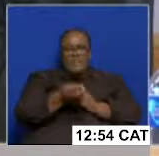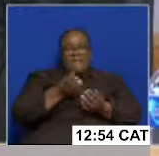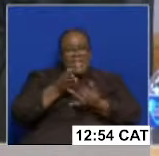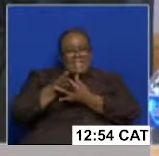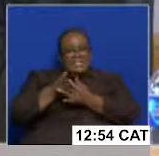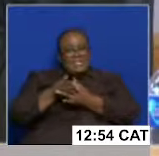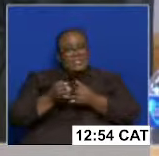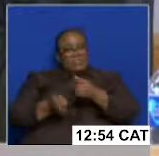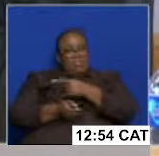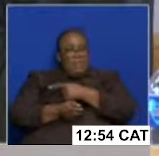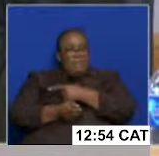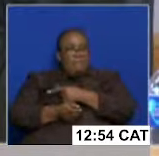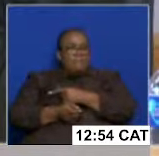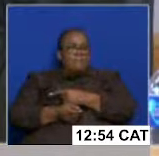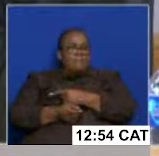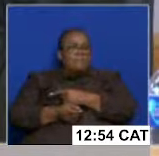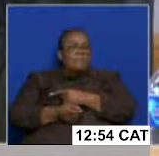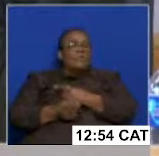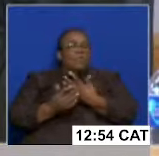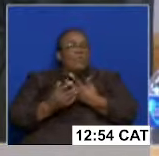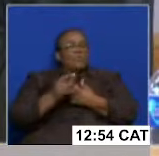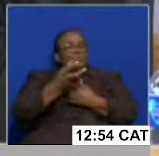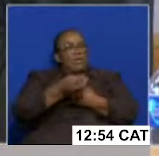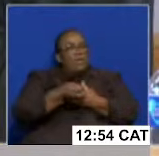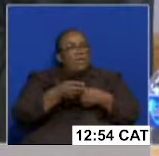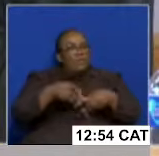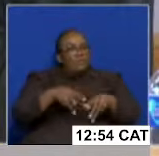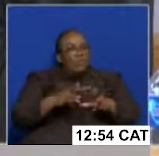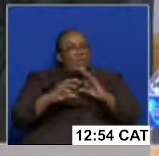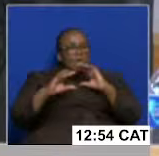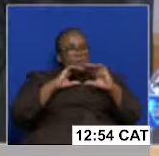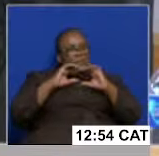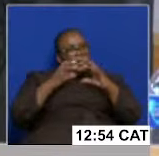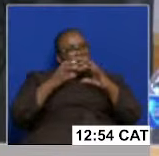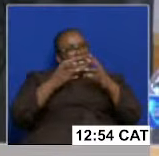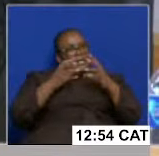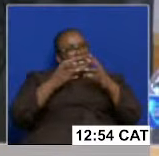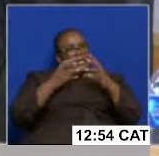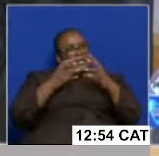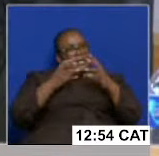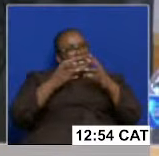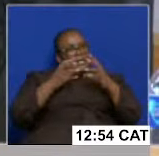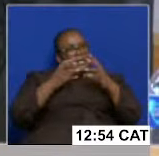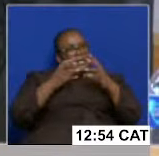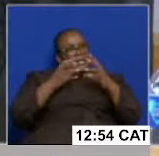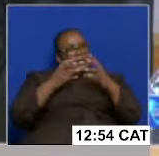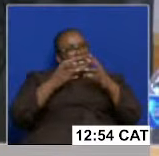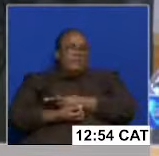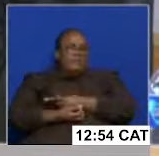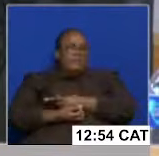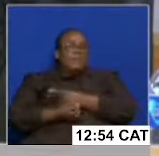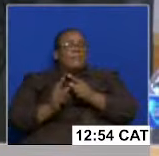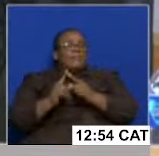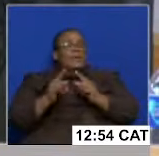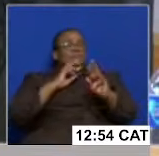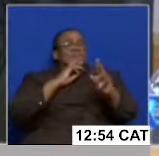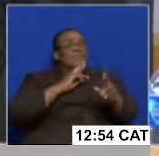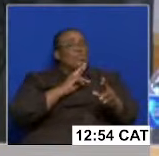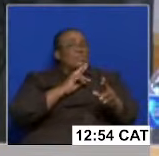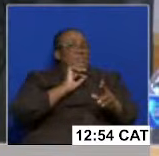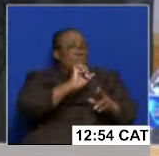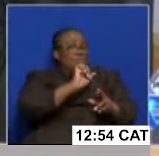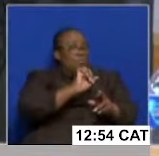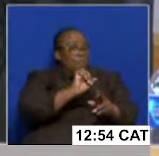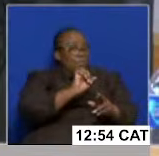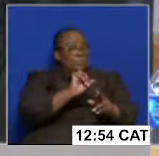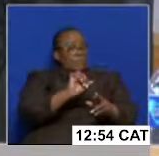way of speaking to him, either directly or through somebody else. But that response there is an